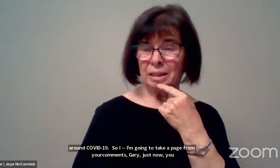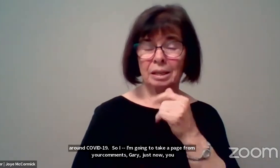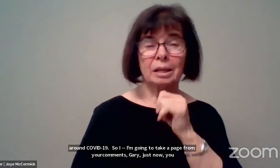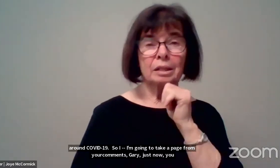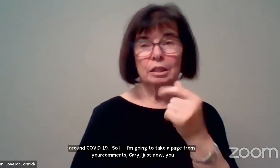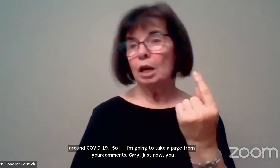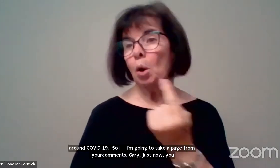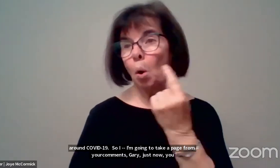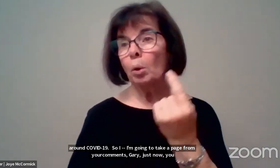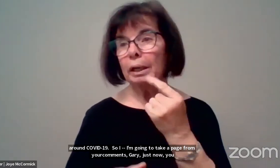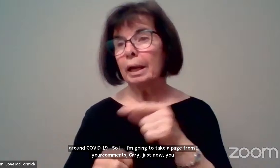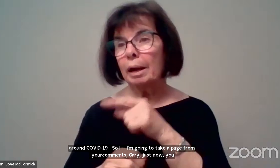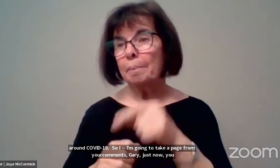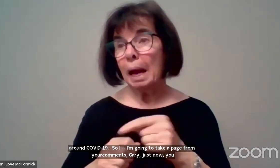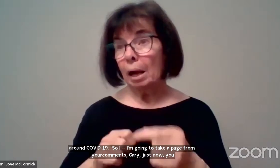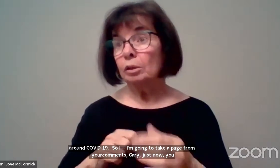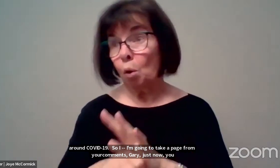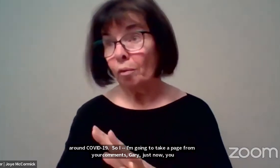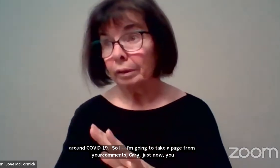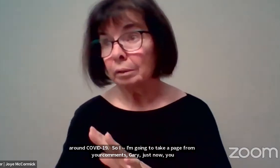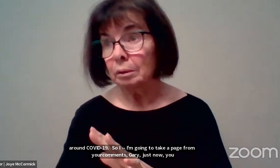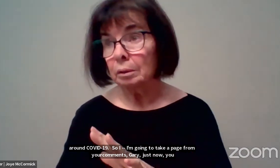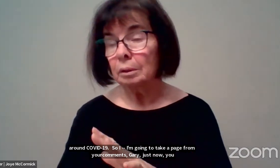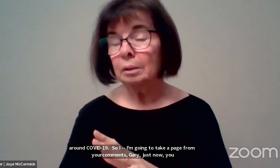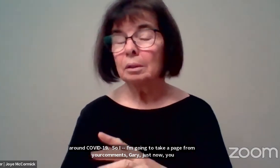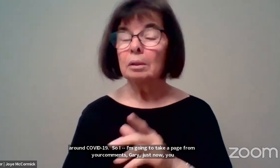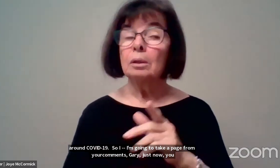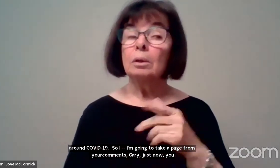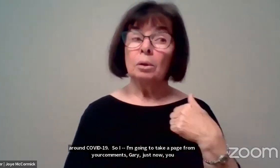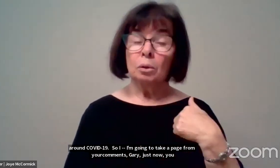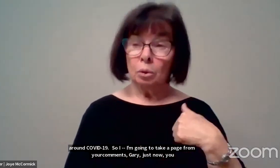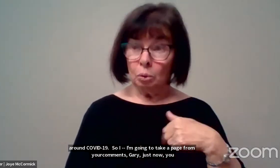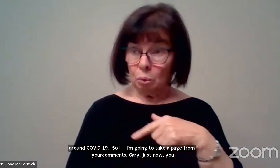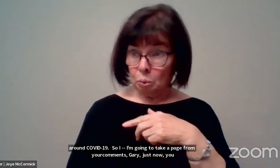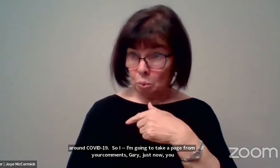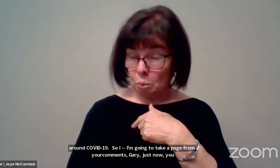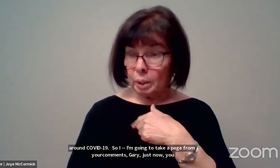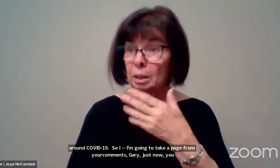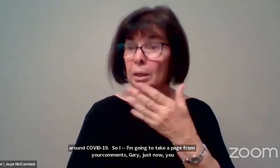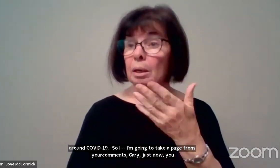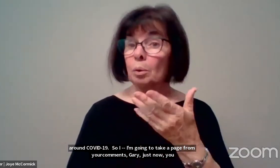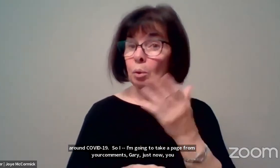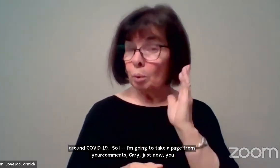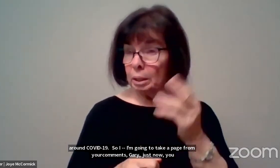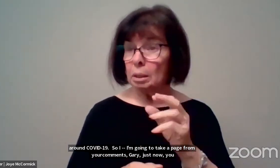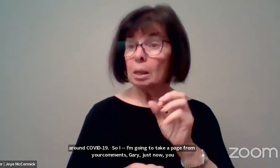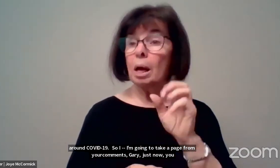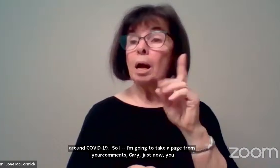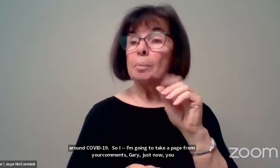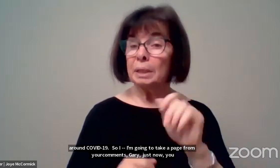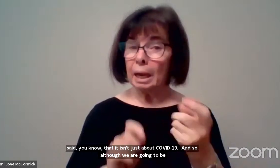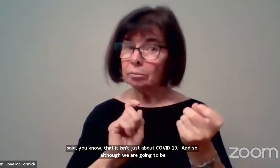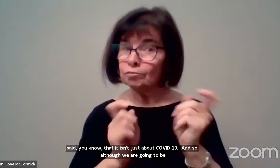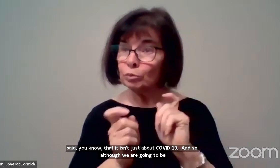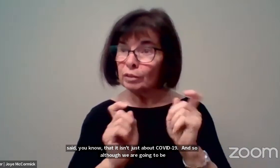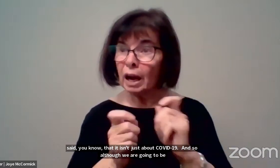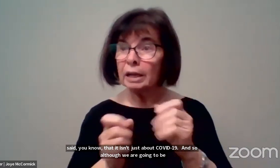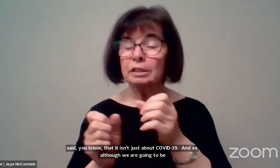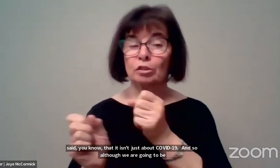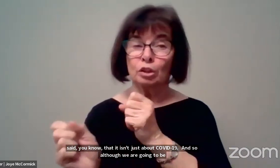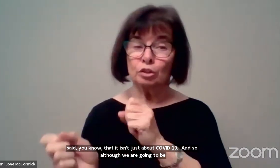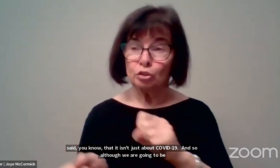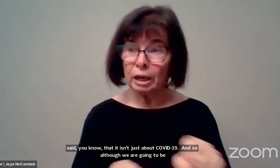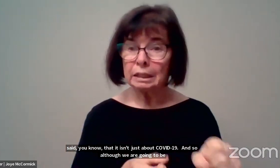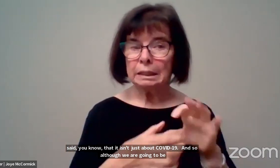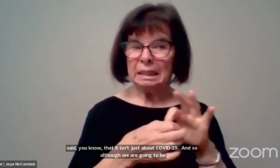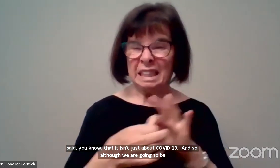about COVID. And so although we are going to be updating and revising our strategies related to